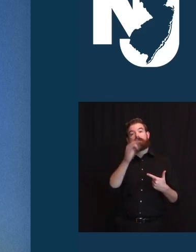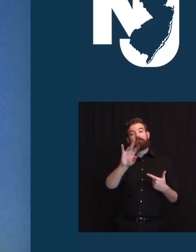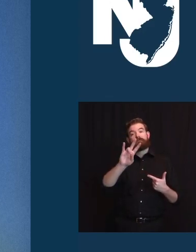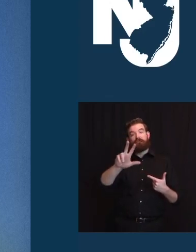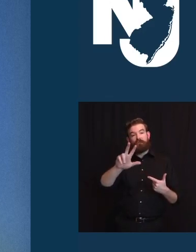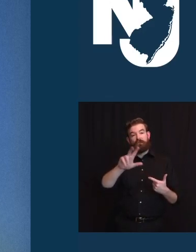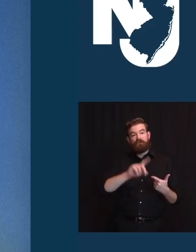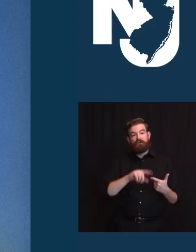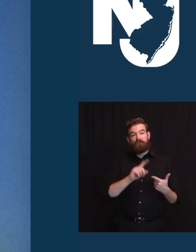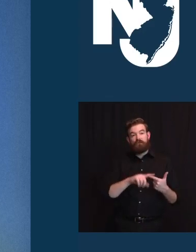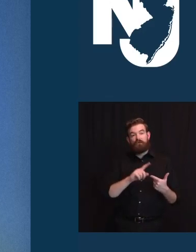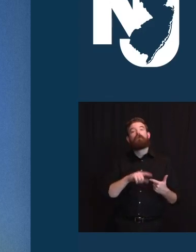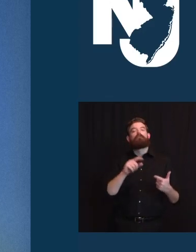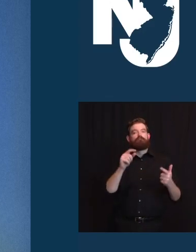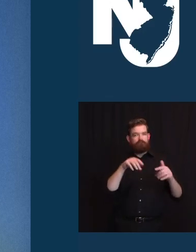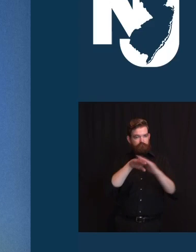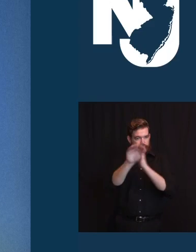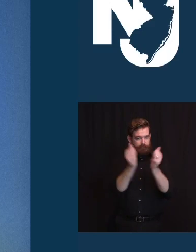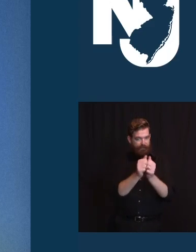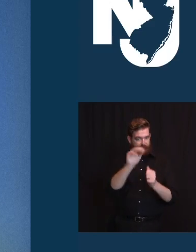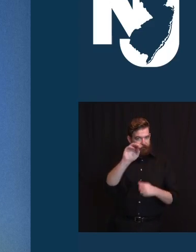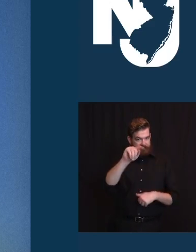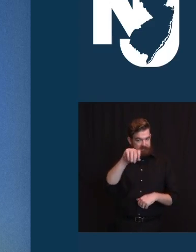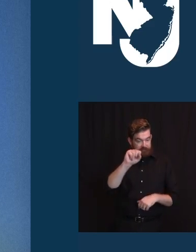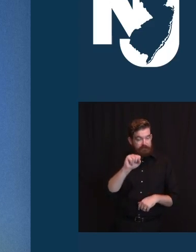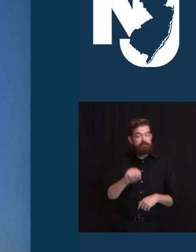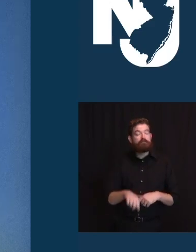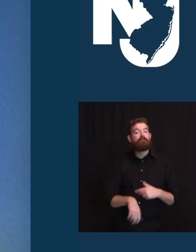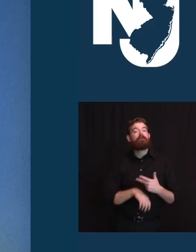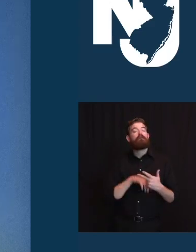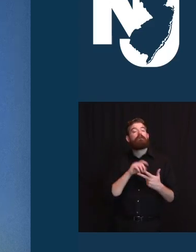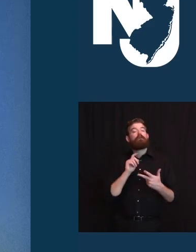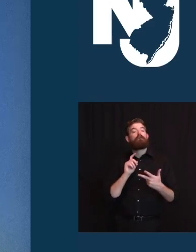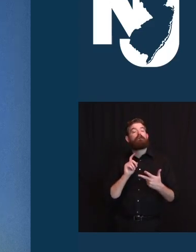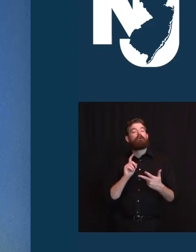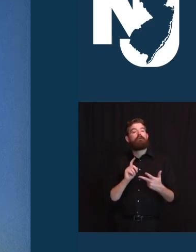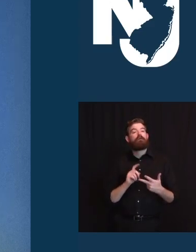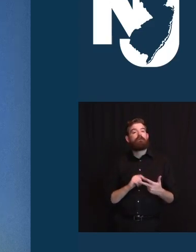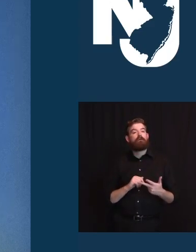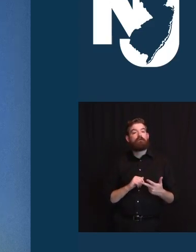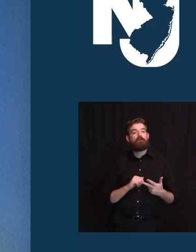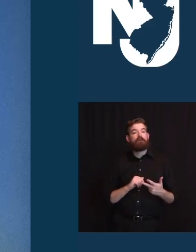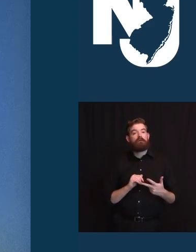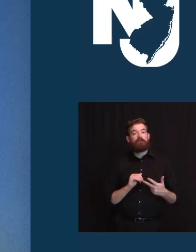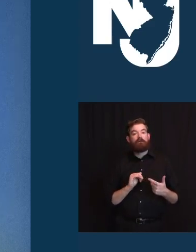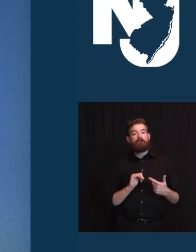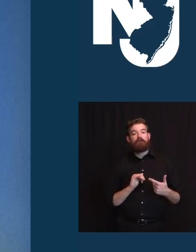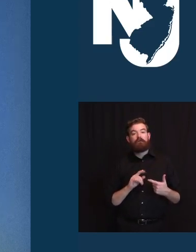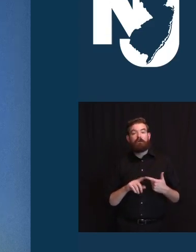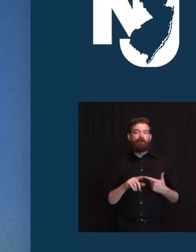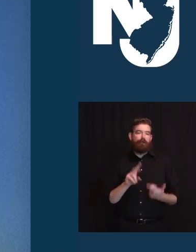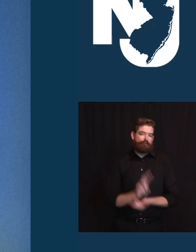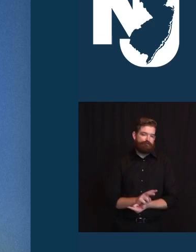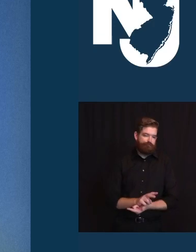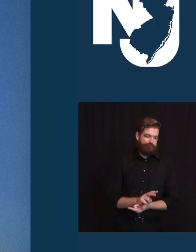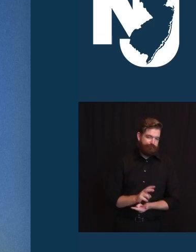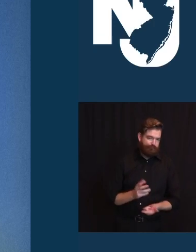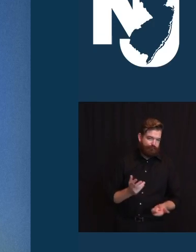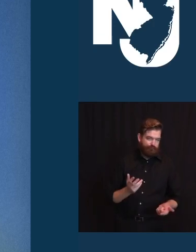Tug McGraw, otherwise known as Tim McGraw's father, coming within a whisker of beating the Oakland A's and losing in Game